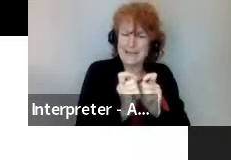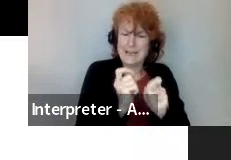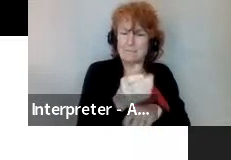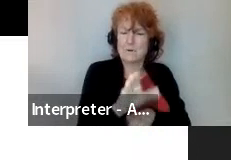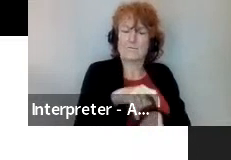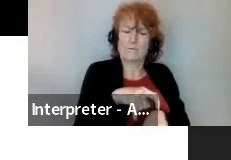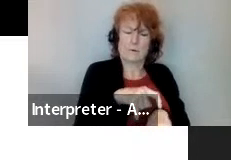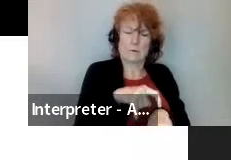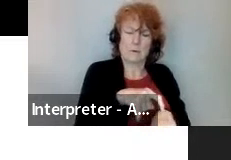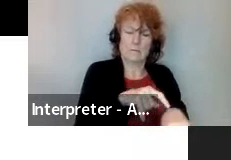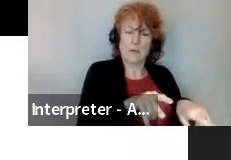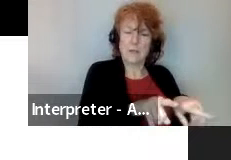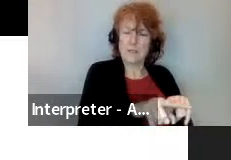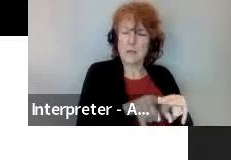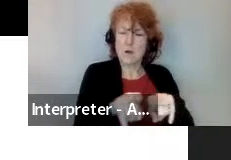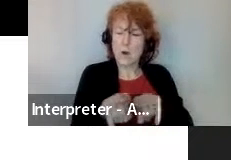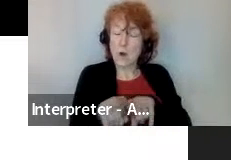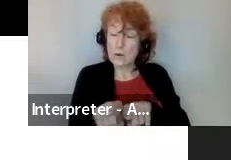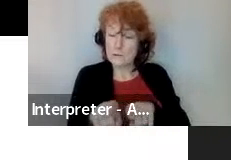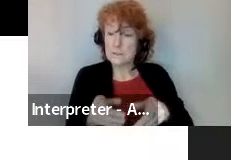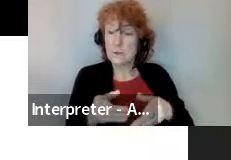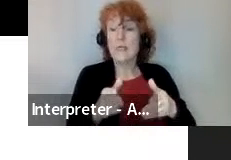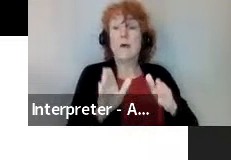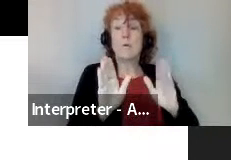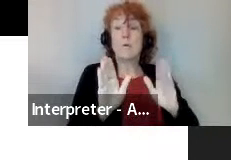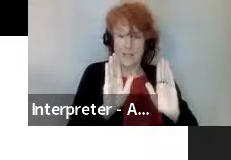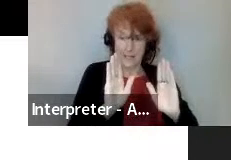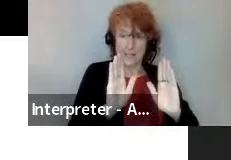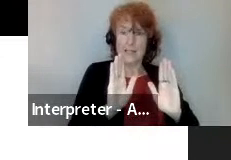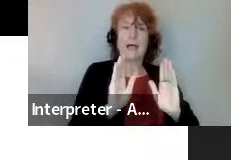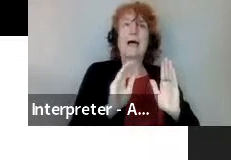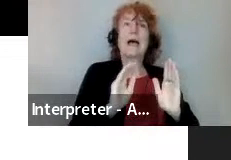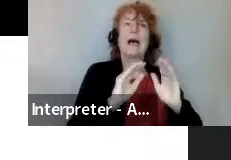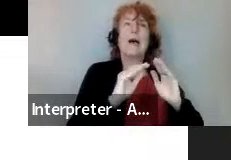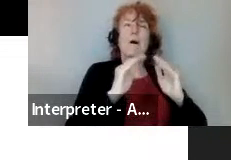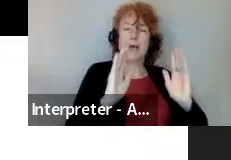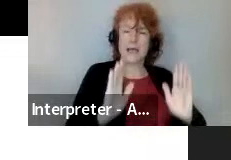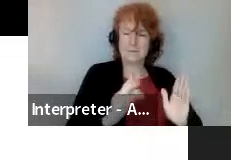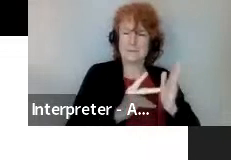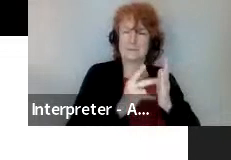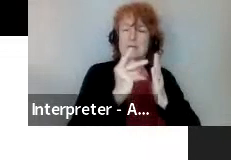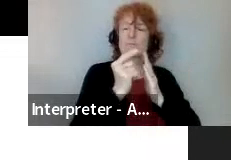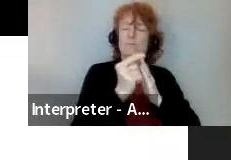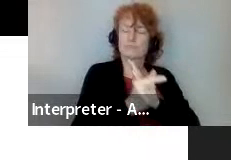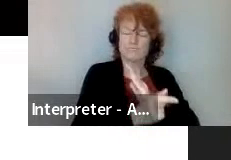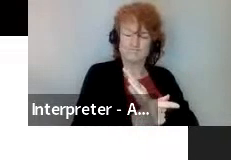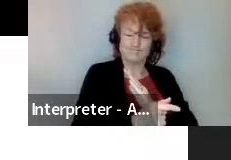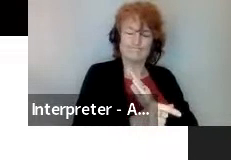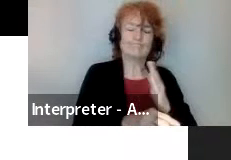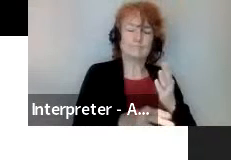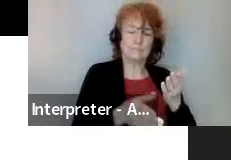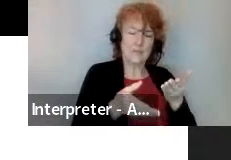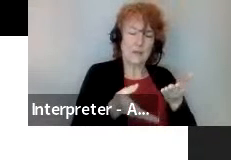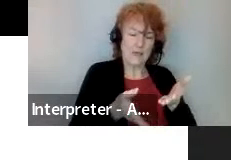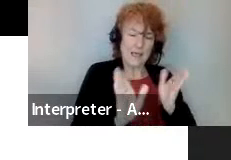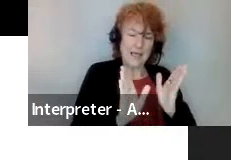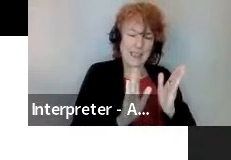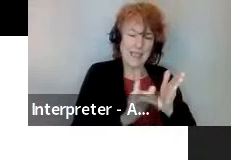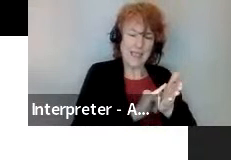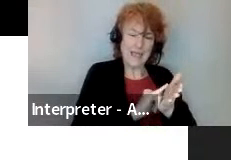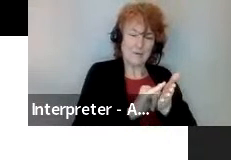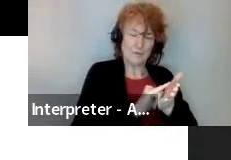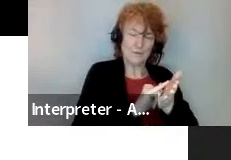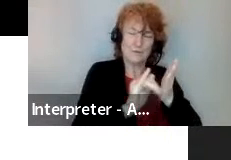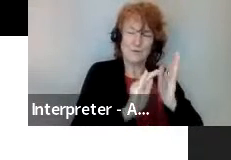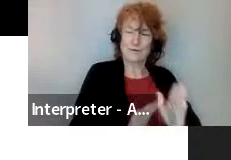important housing projects that can help bring New Yorkers the housing they need. These proposals include enabling the conversion of non-residential buildings, allowing for